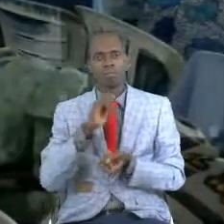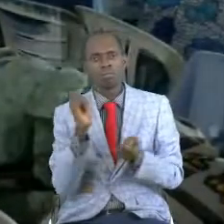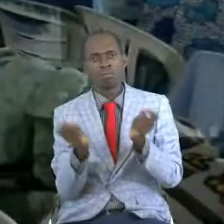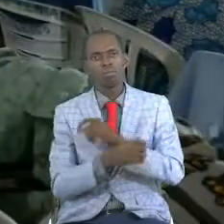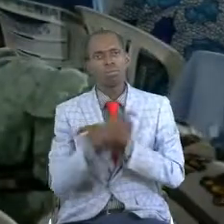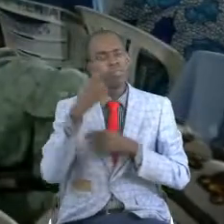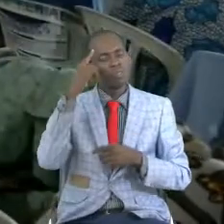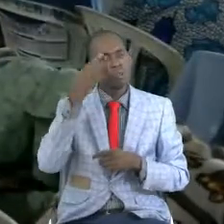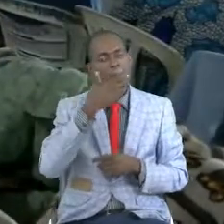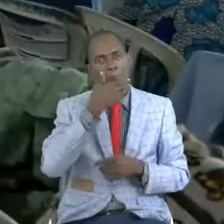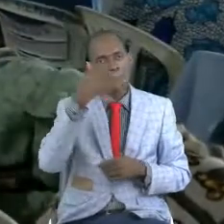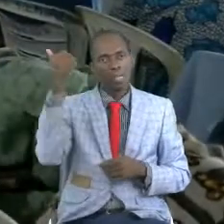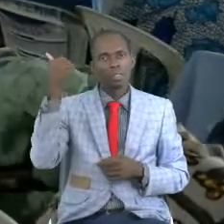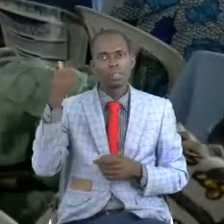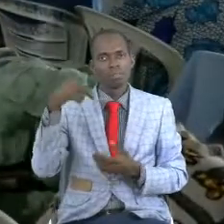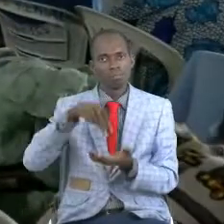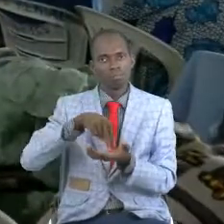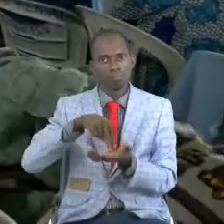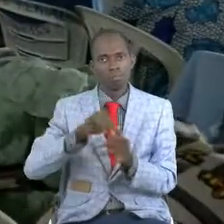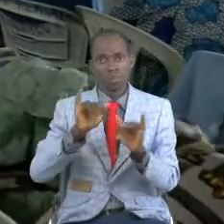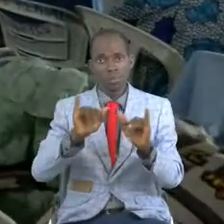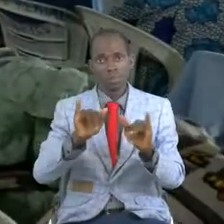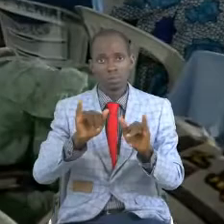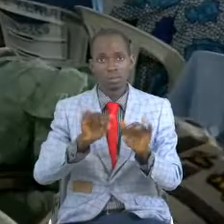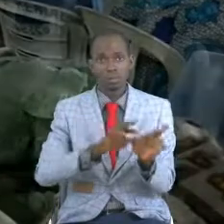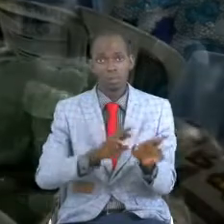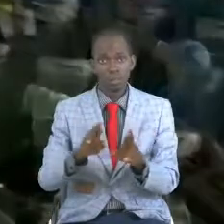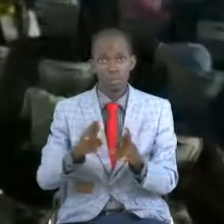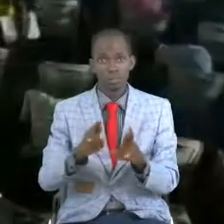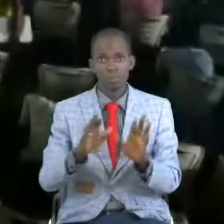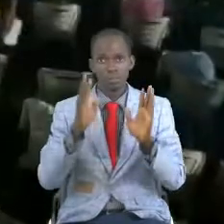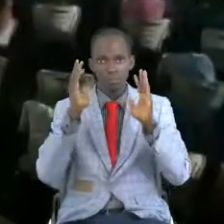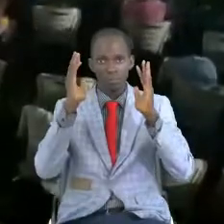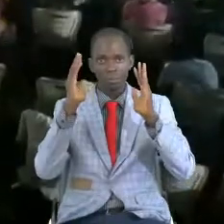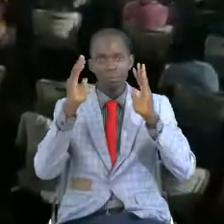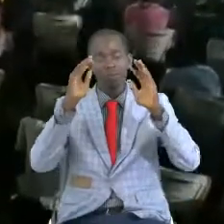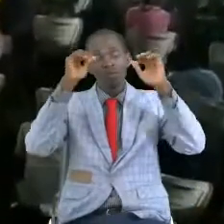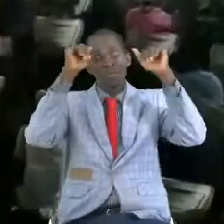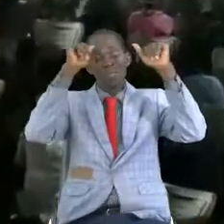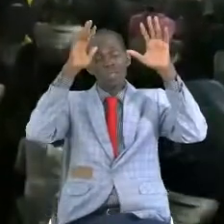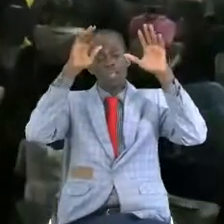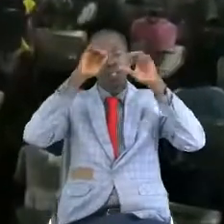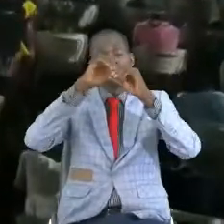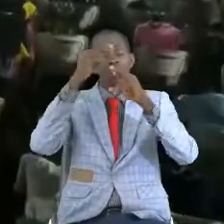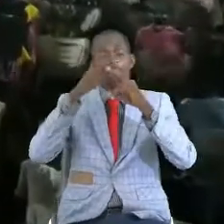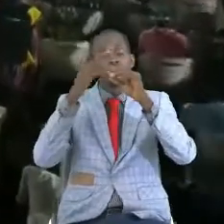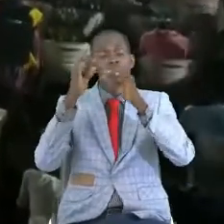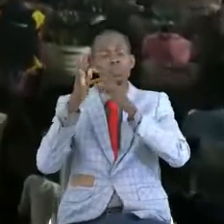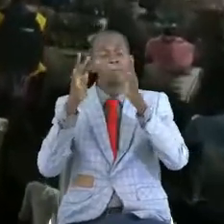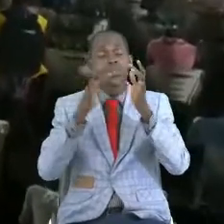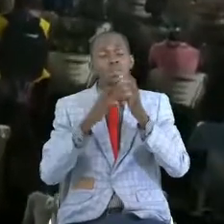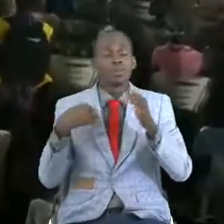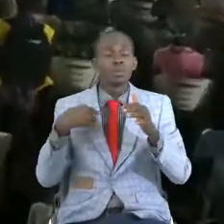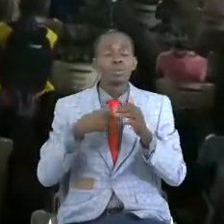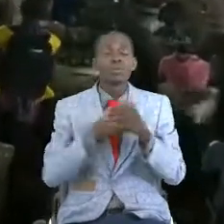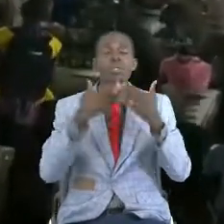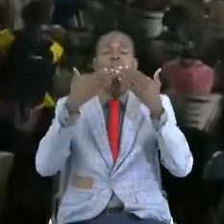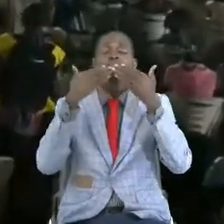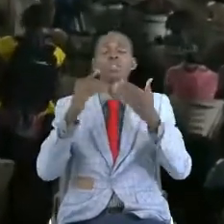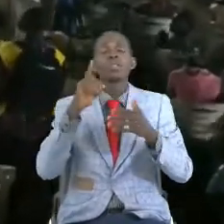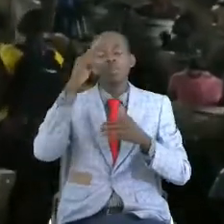going to pray with you now. Father, in the name of Jesus, we thank you because you have shown us the